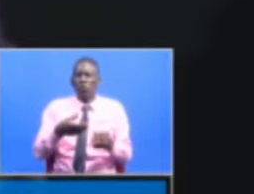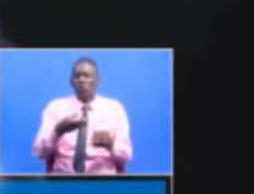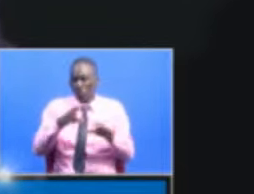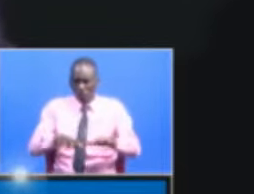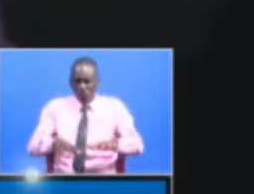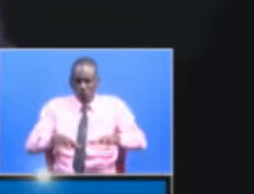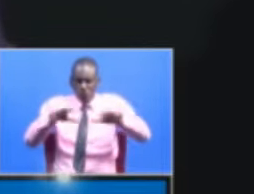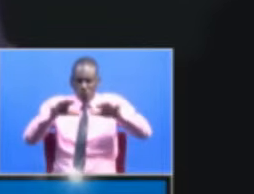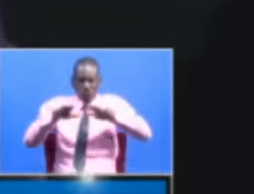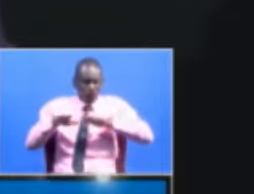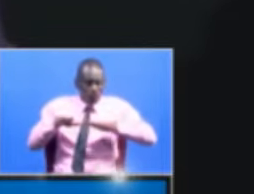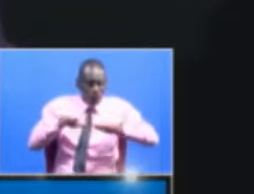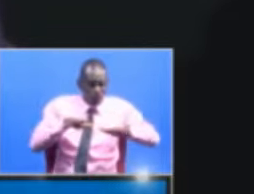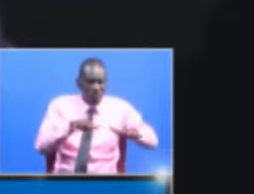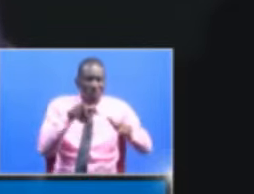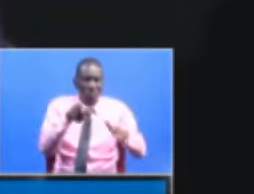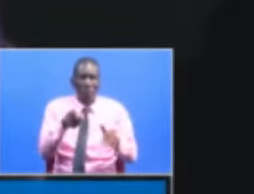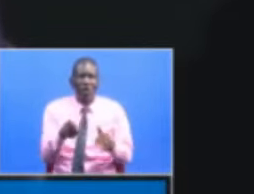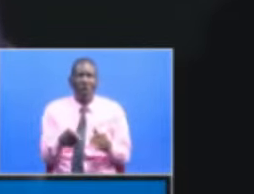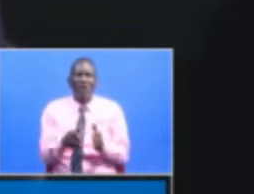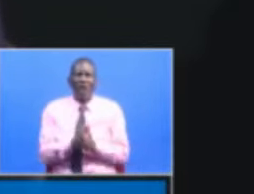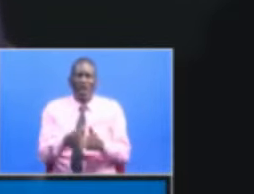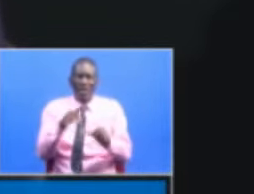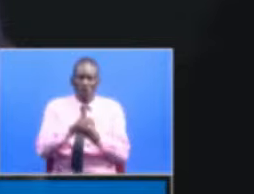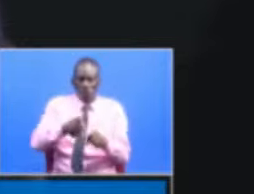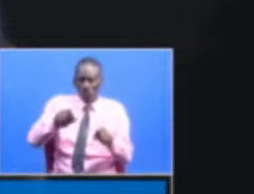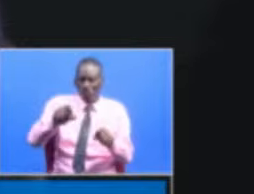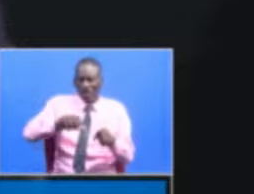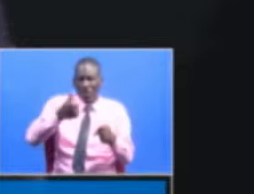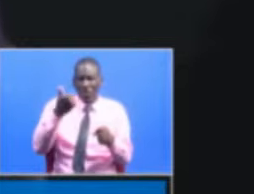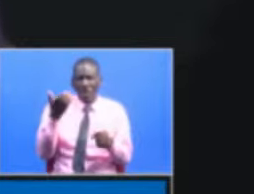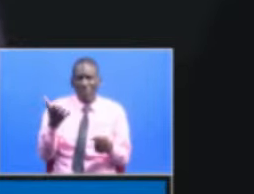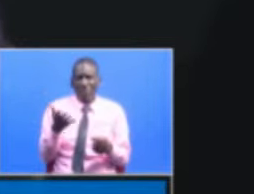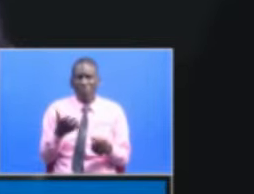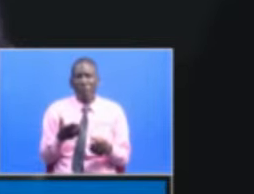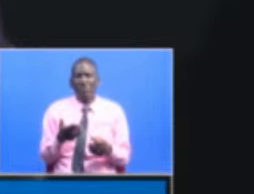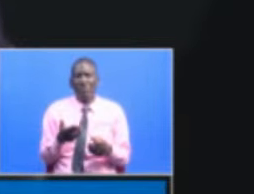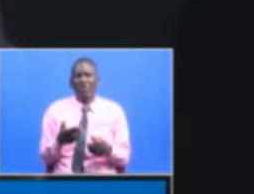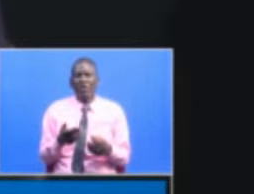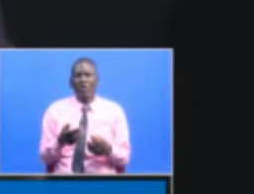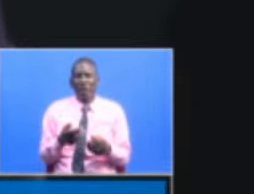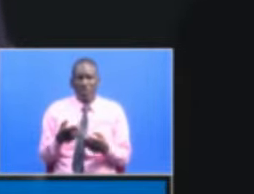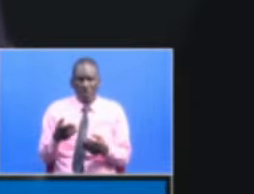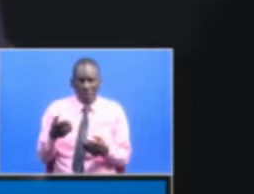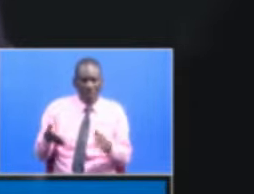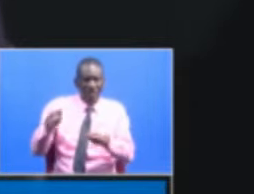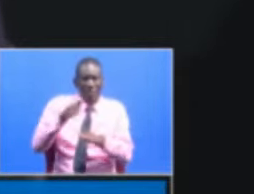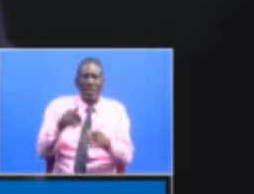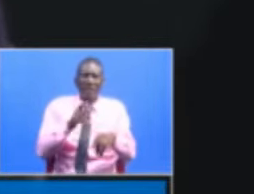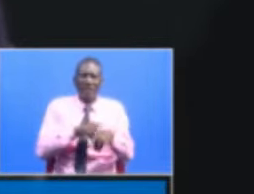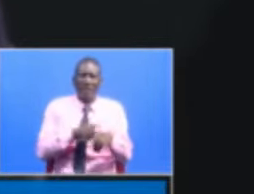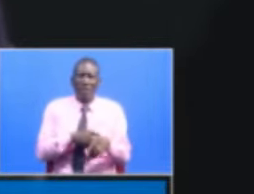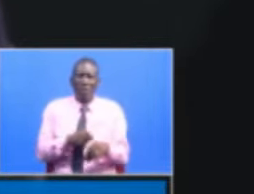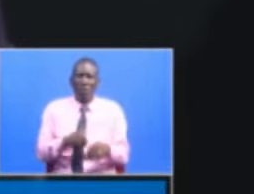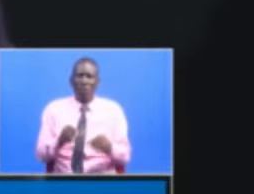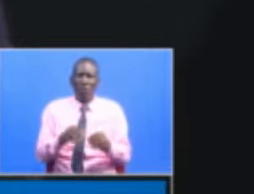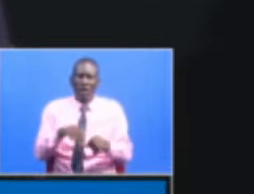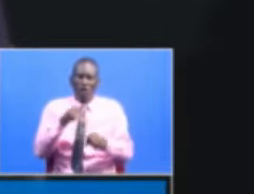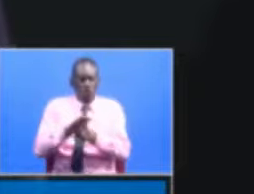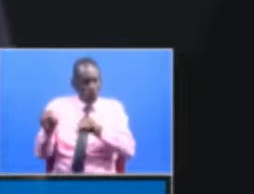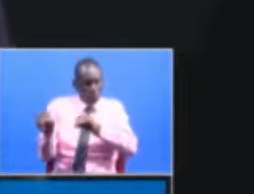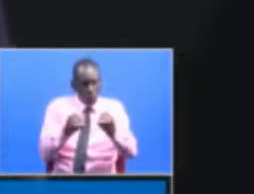floods bring a lot of seeds and other elements and nutrients from other places, and they cover. Mm. Once, you know, there's no too much movement of